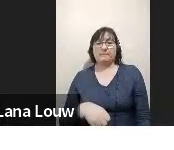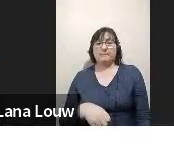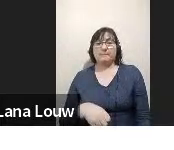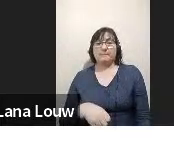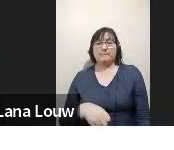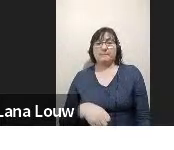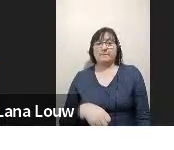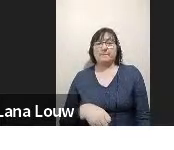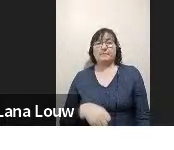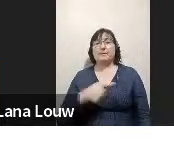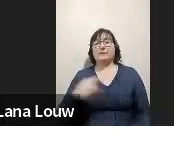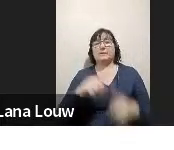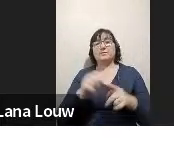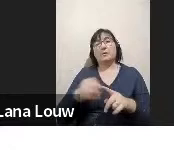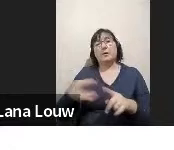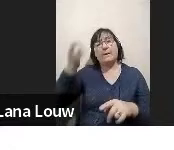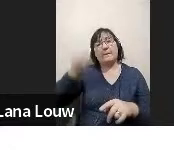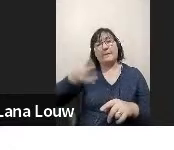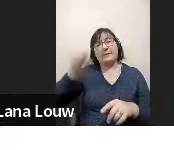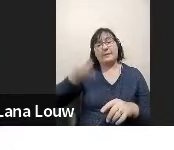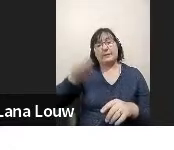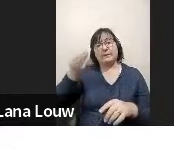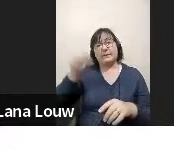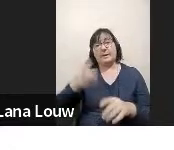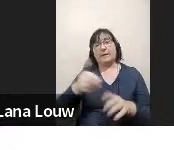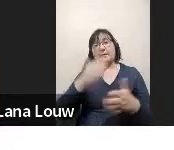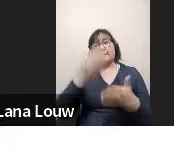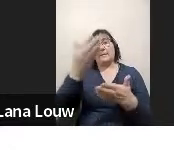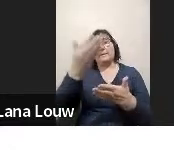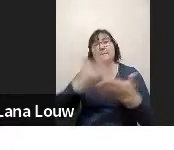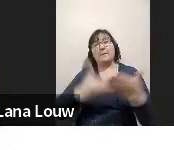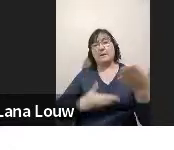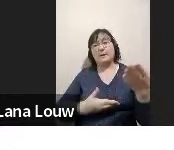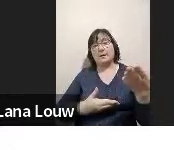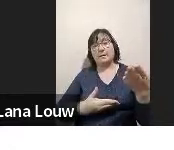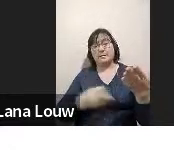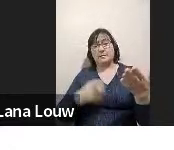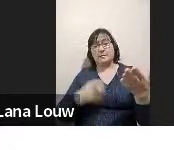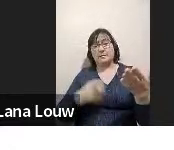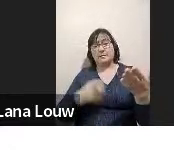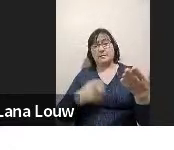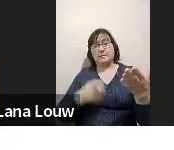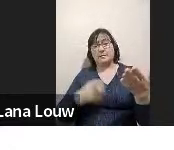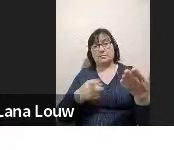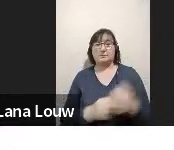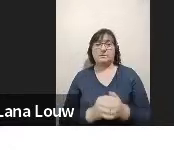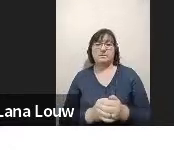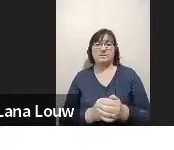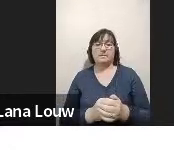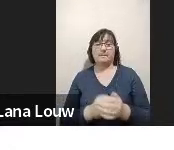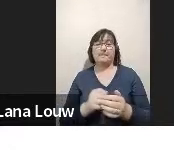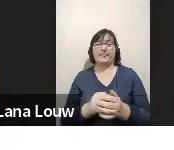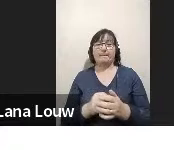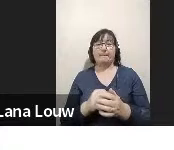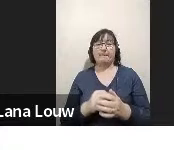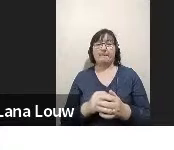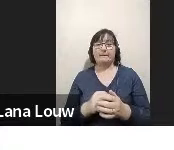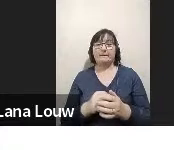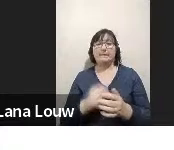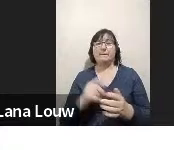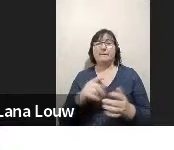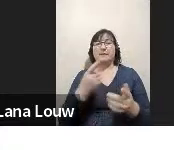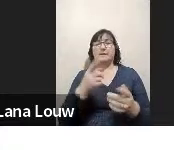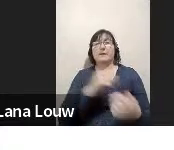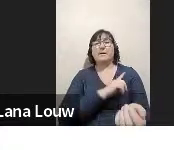registered representative page. Now, let's go through this. On the first line, you're going to have capacity. Now, this